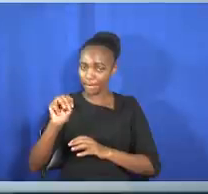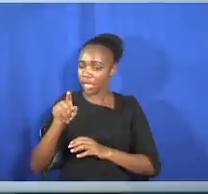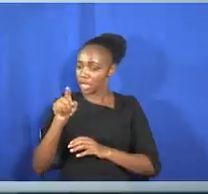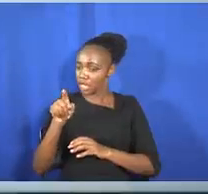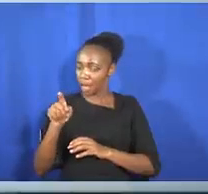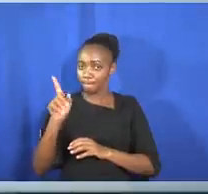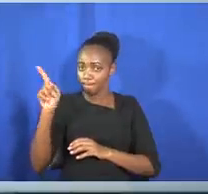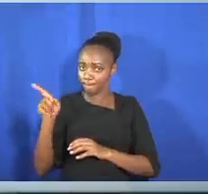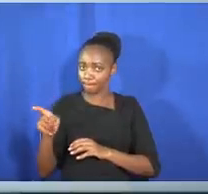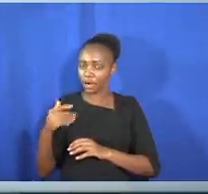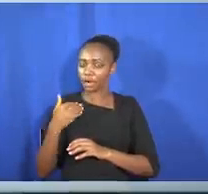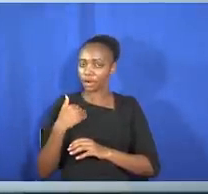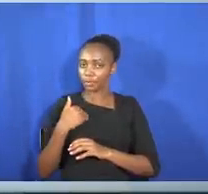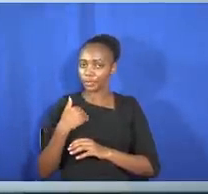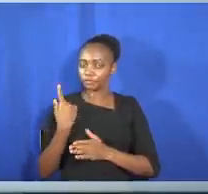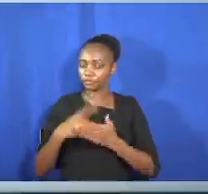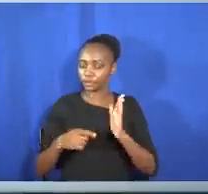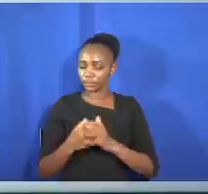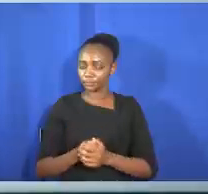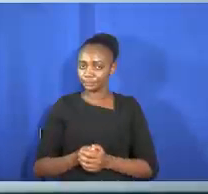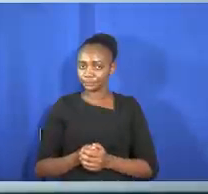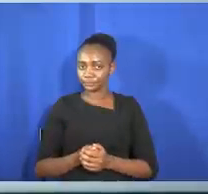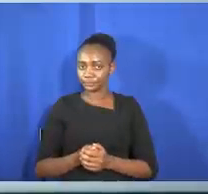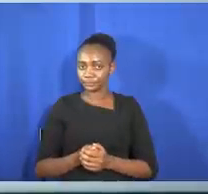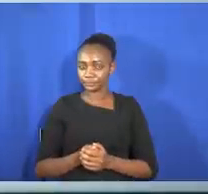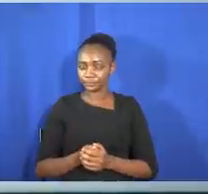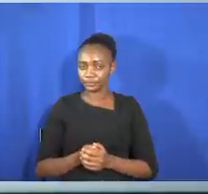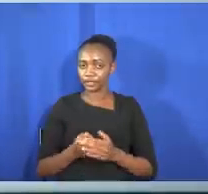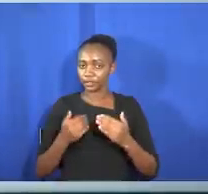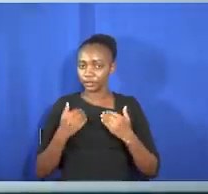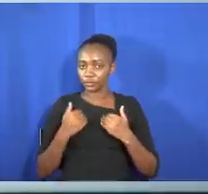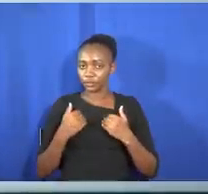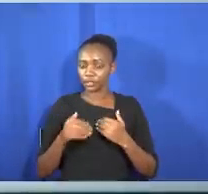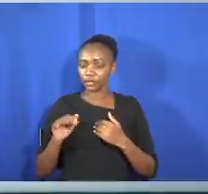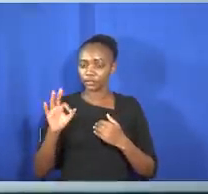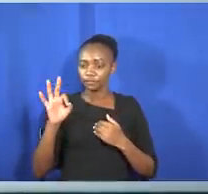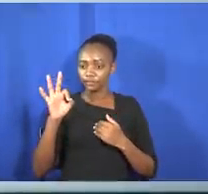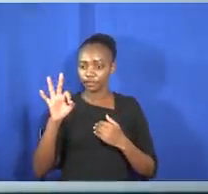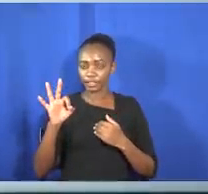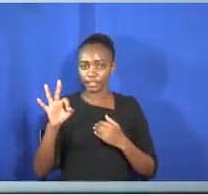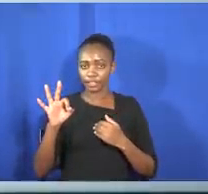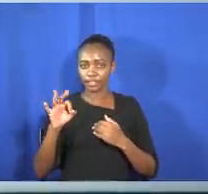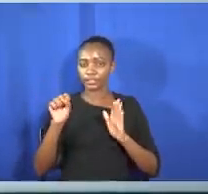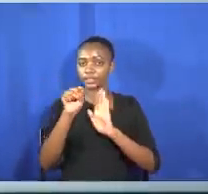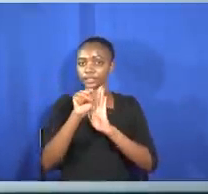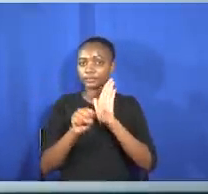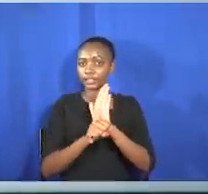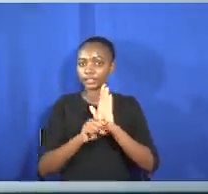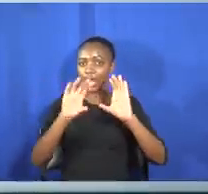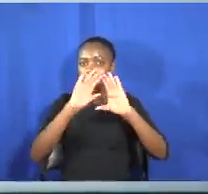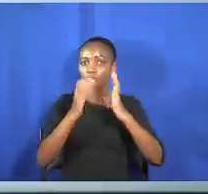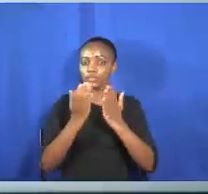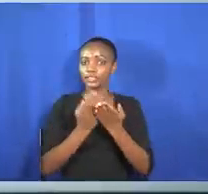pathway. So here, within this track, there is the 3